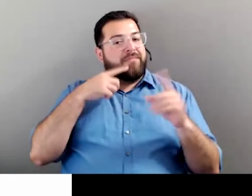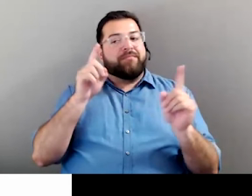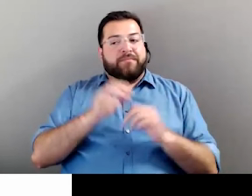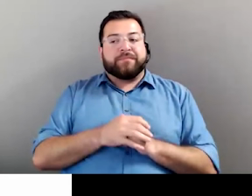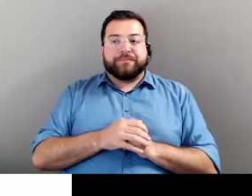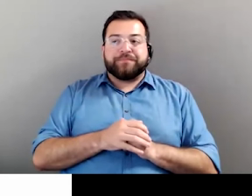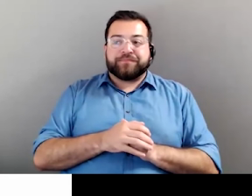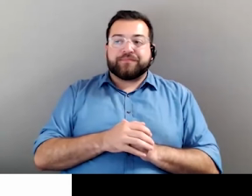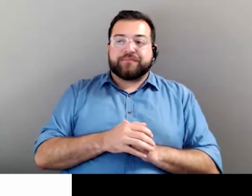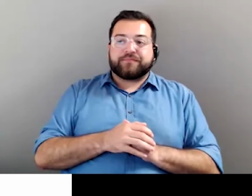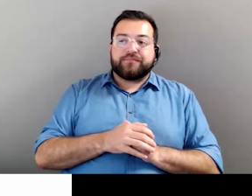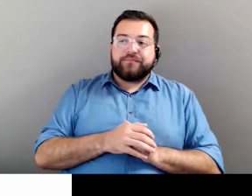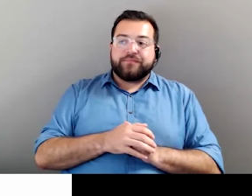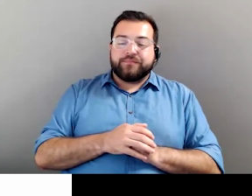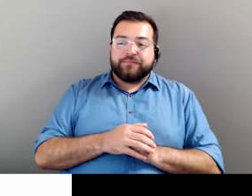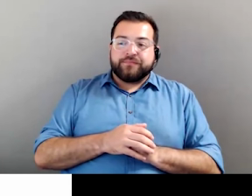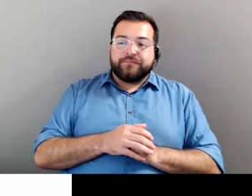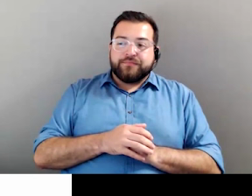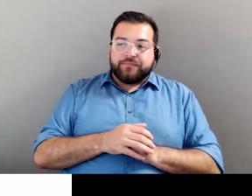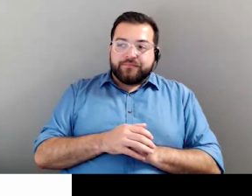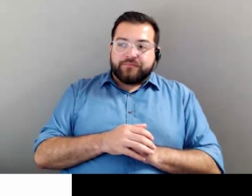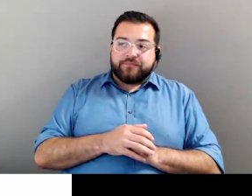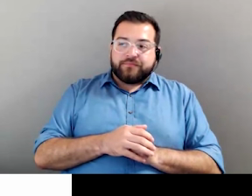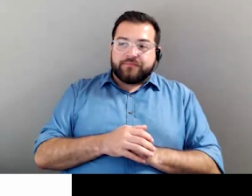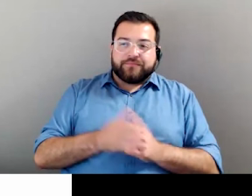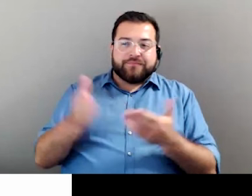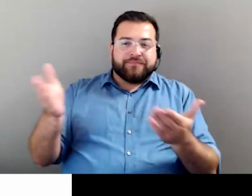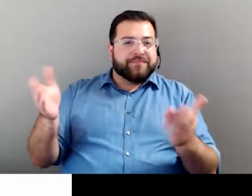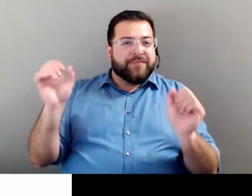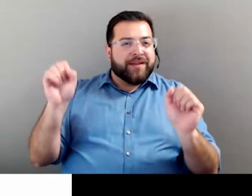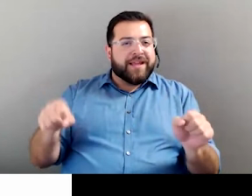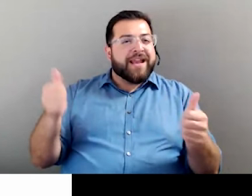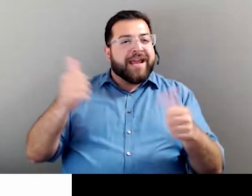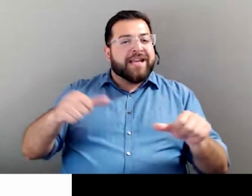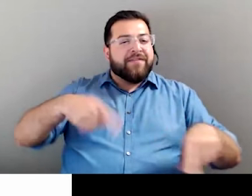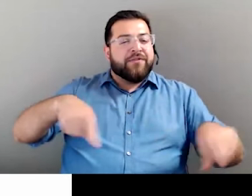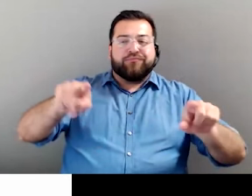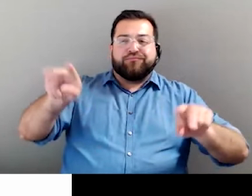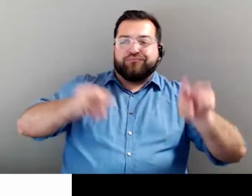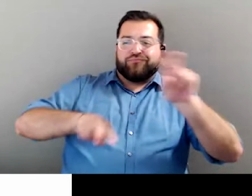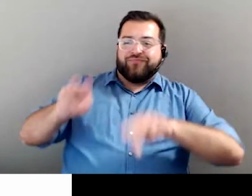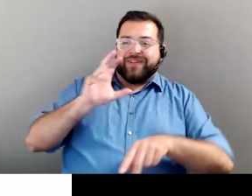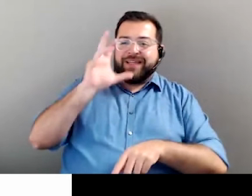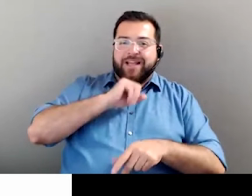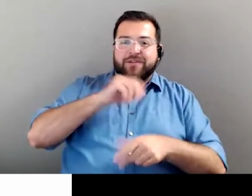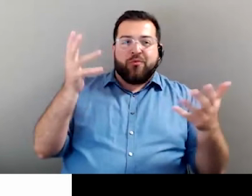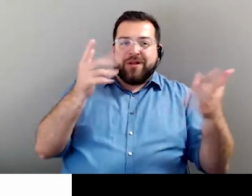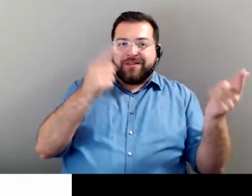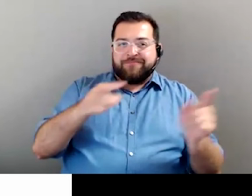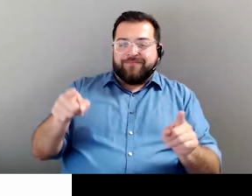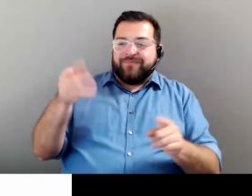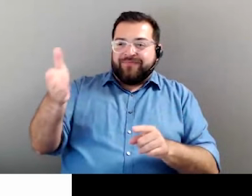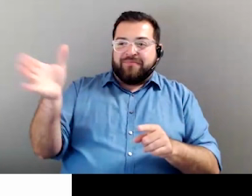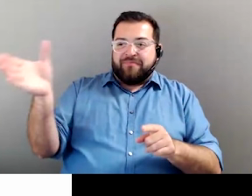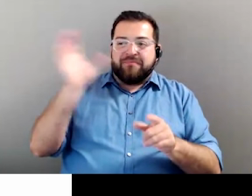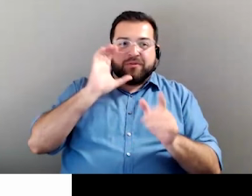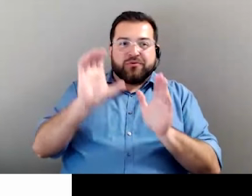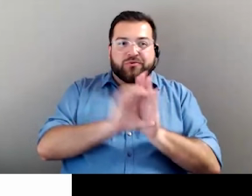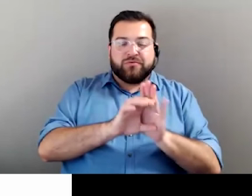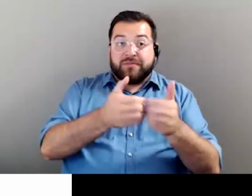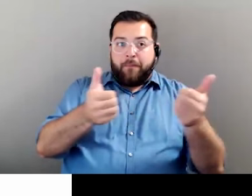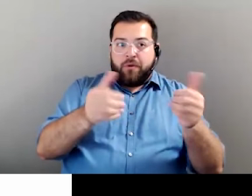And so this is can anyone guess what's going on in these two photos? So there are actually two separate